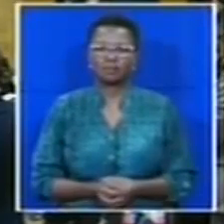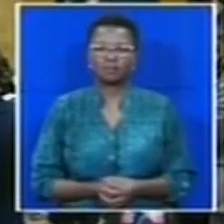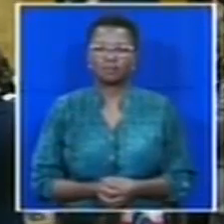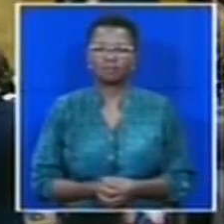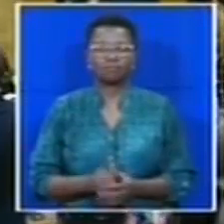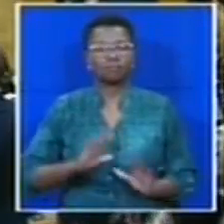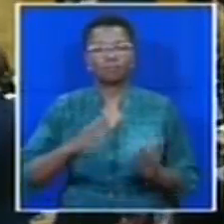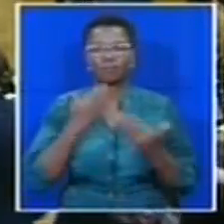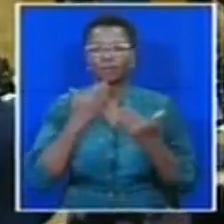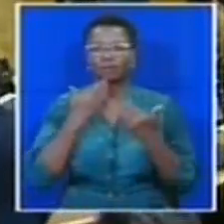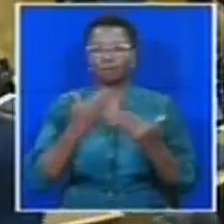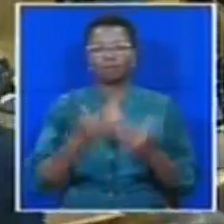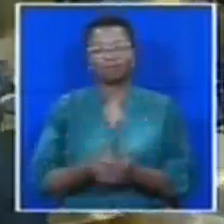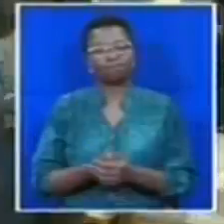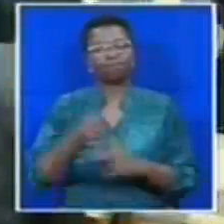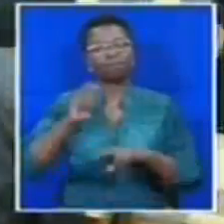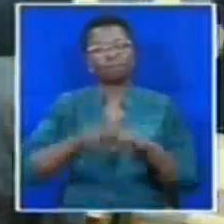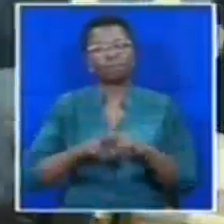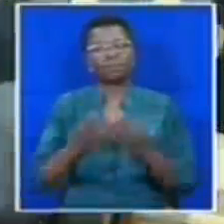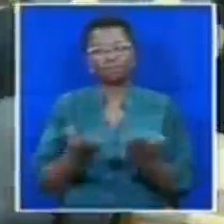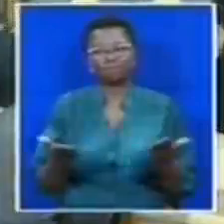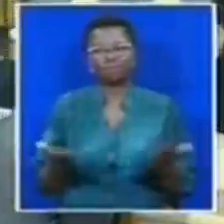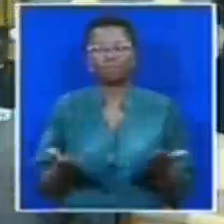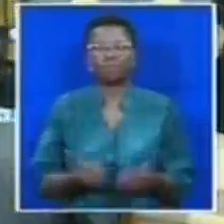Thank you. You may be seated.